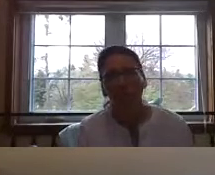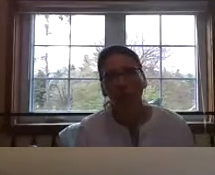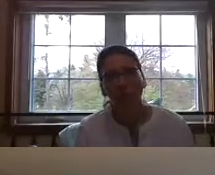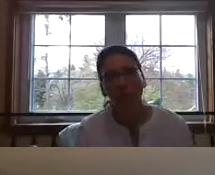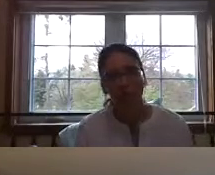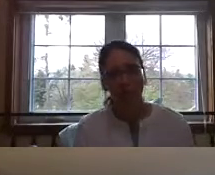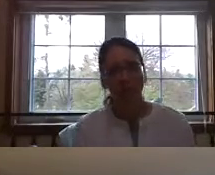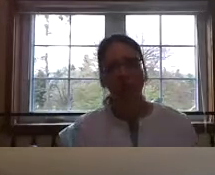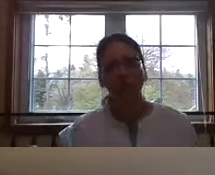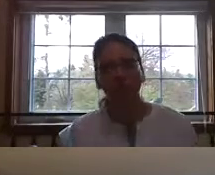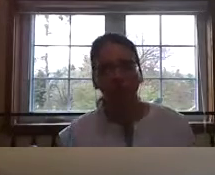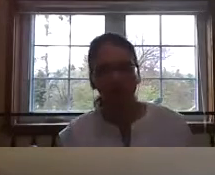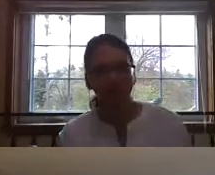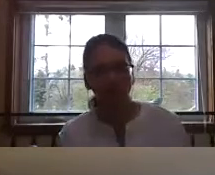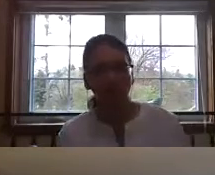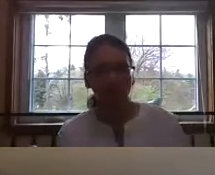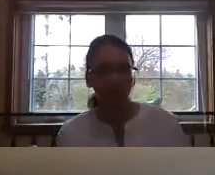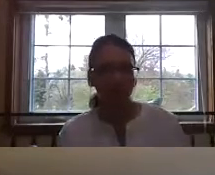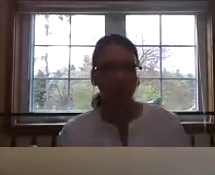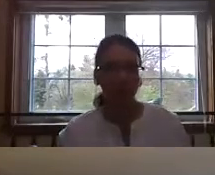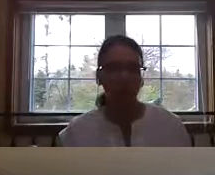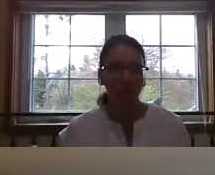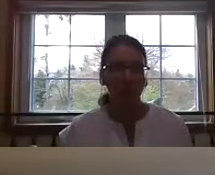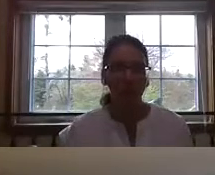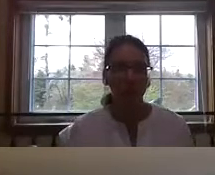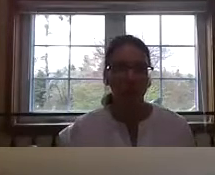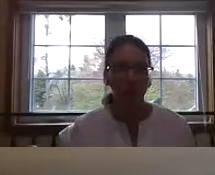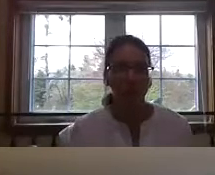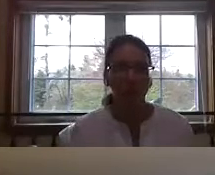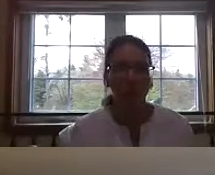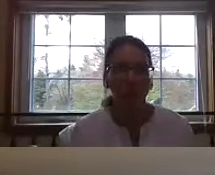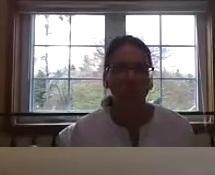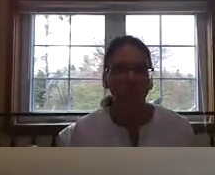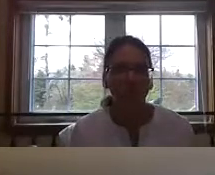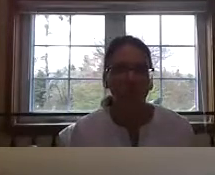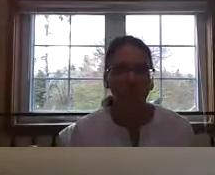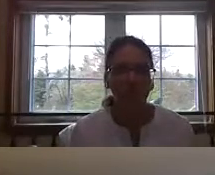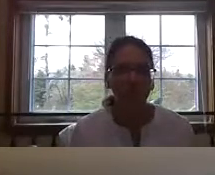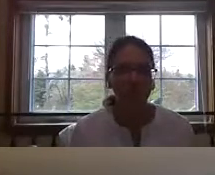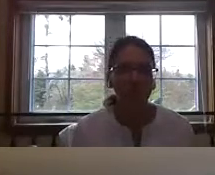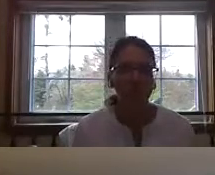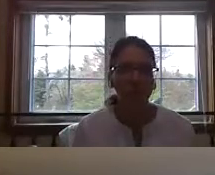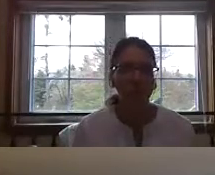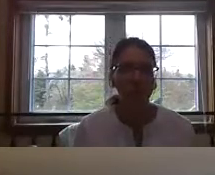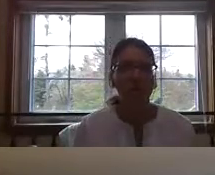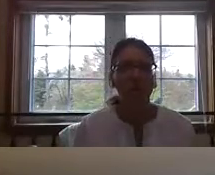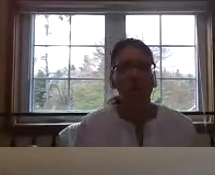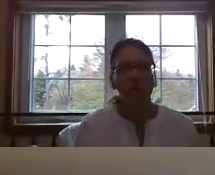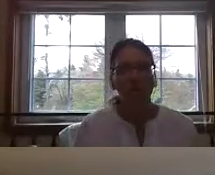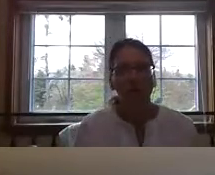is a supporting facility. It does provide space for bicyclists. It doesn't really fall into that all ages and abilities